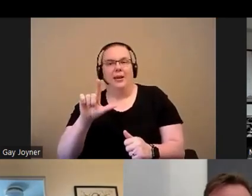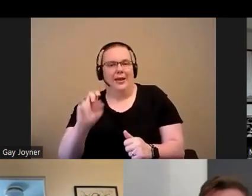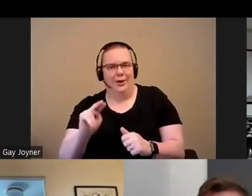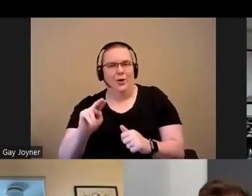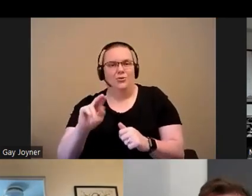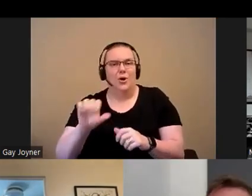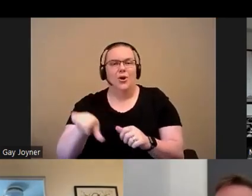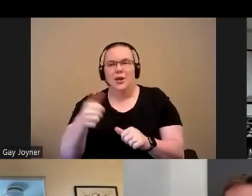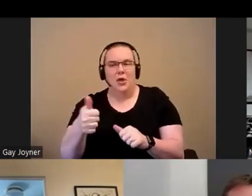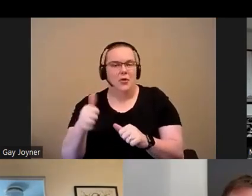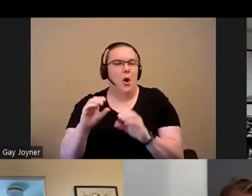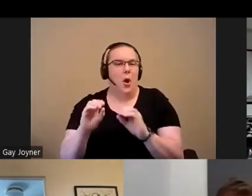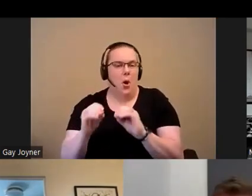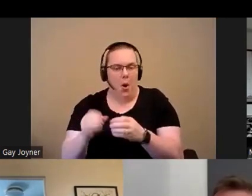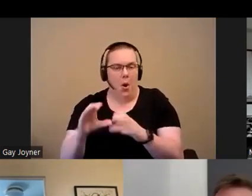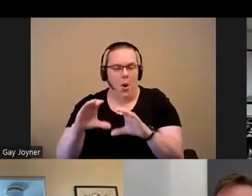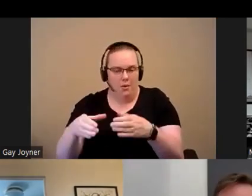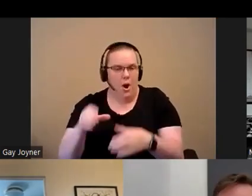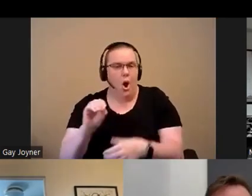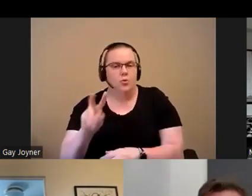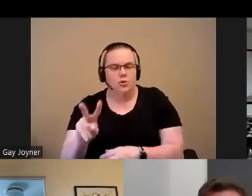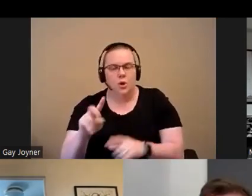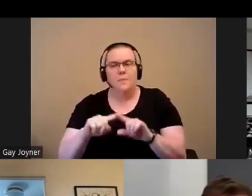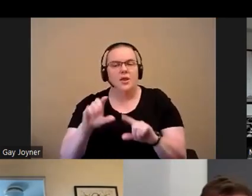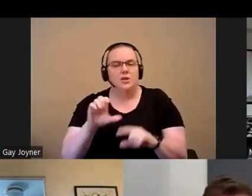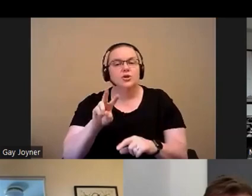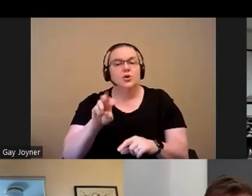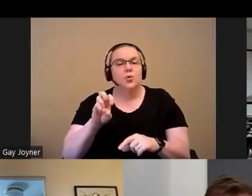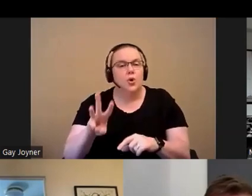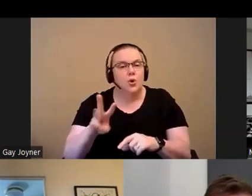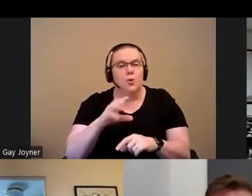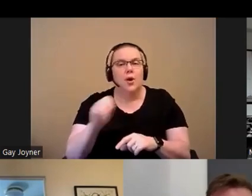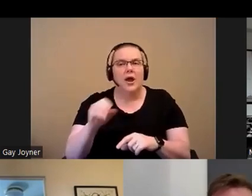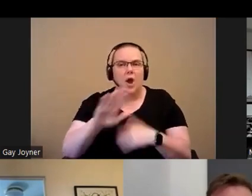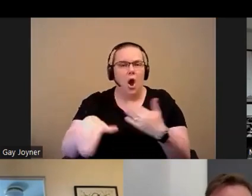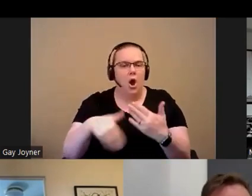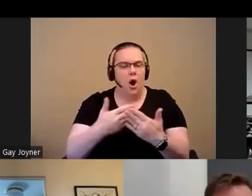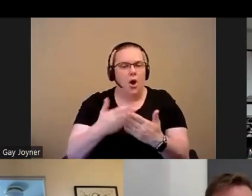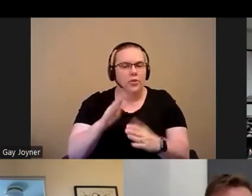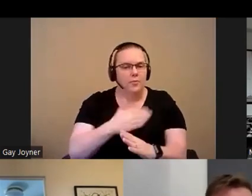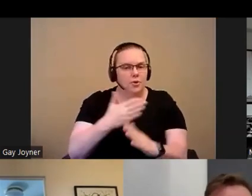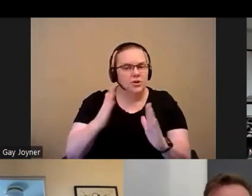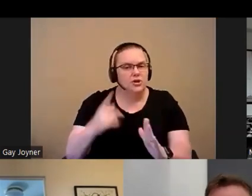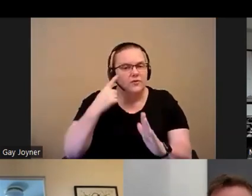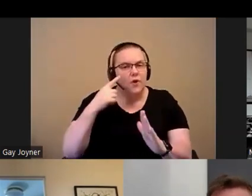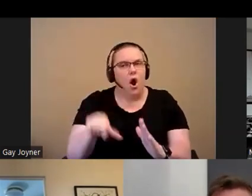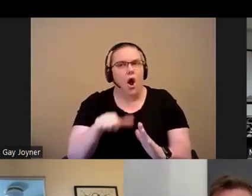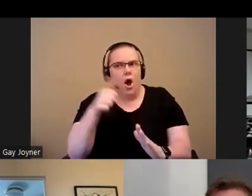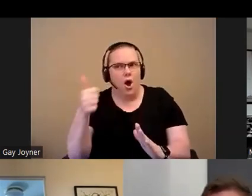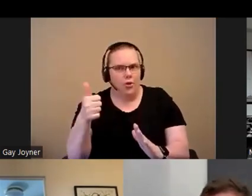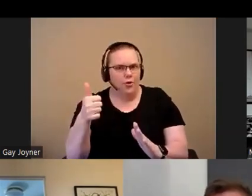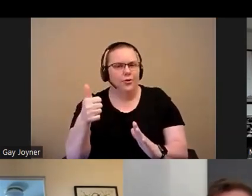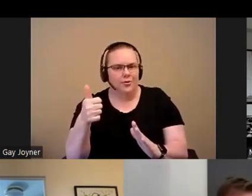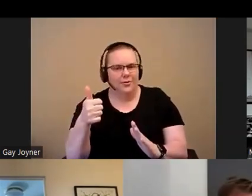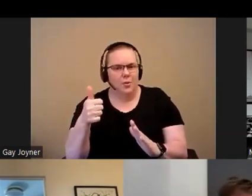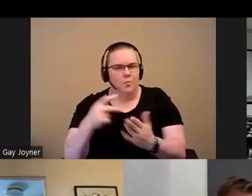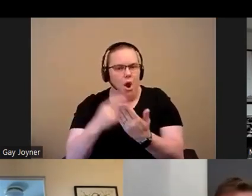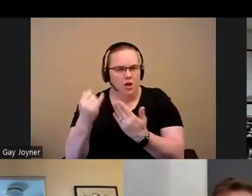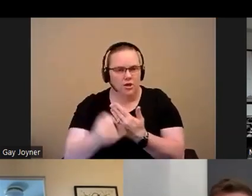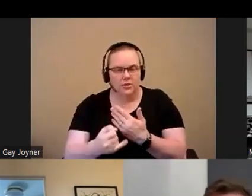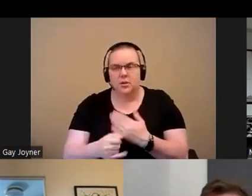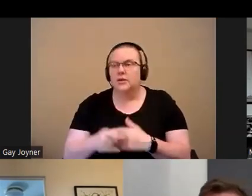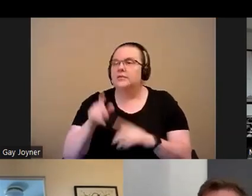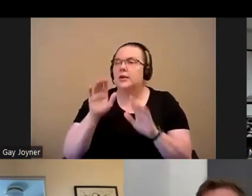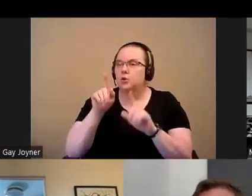And it's all the crew and all the musicians for all his different projects, so that anytime he goes out during those 3 years, it's like you're the